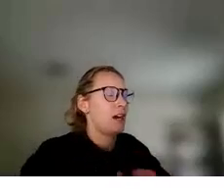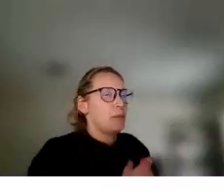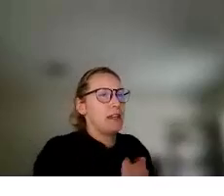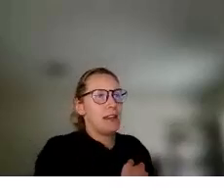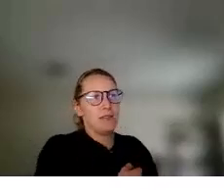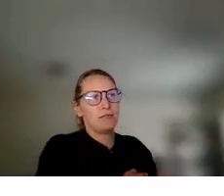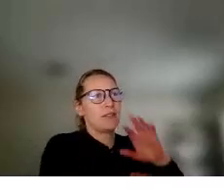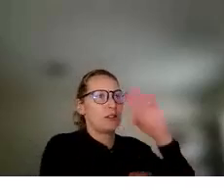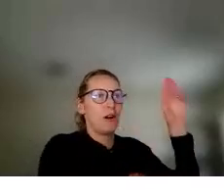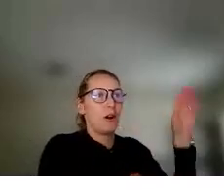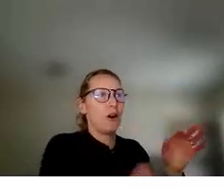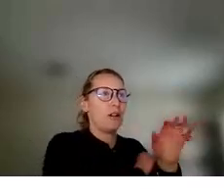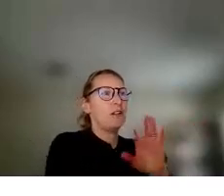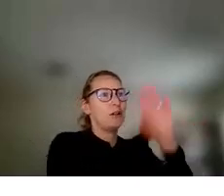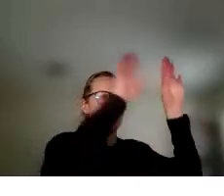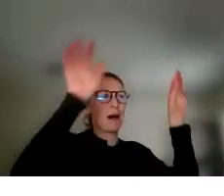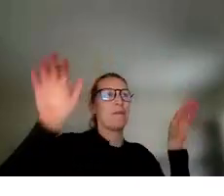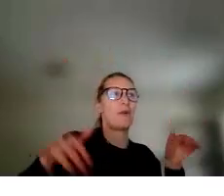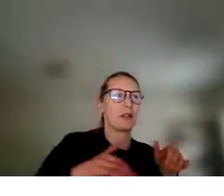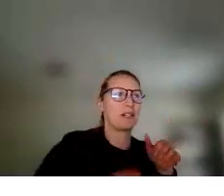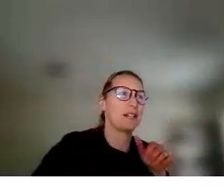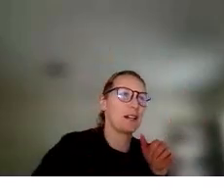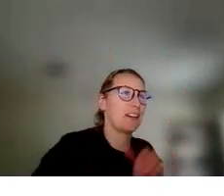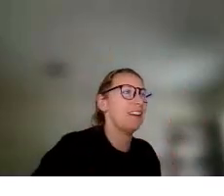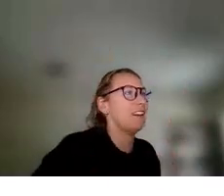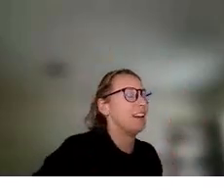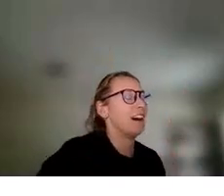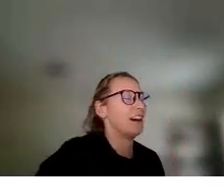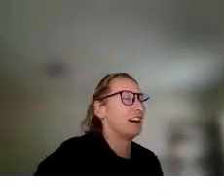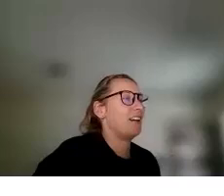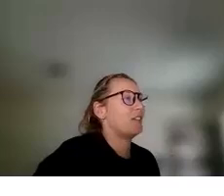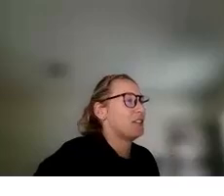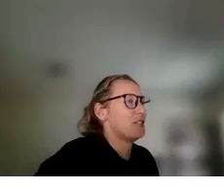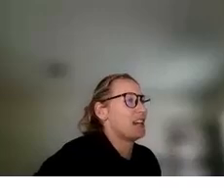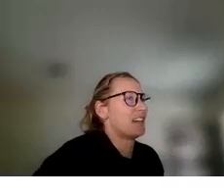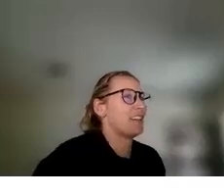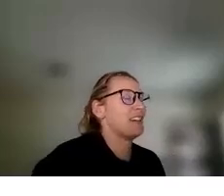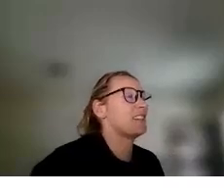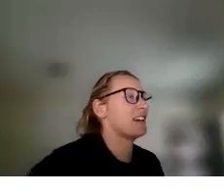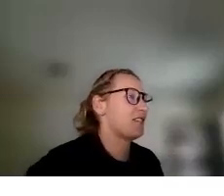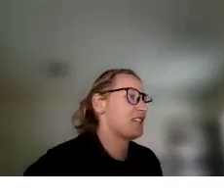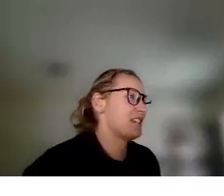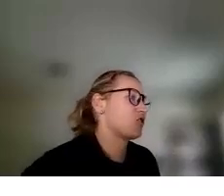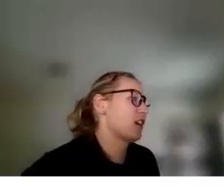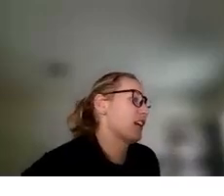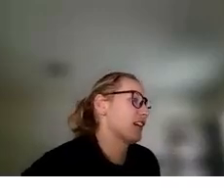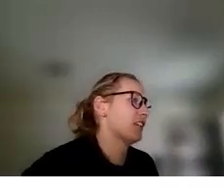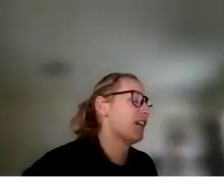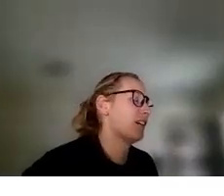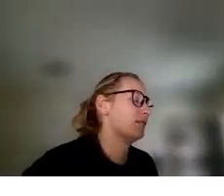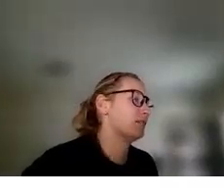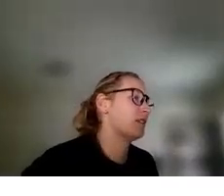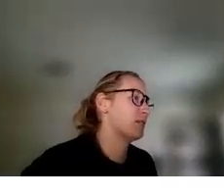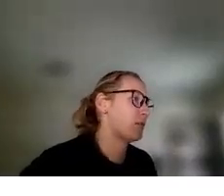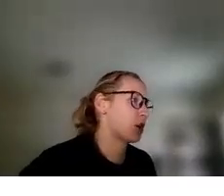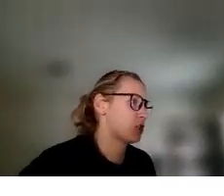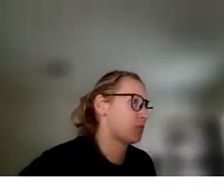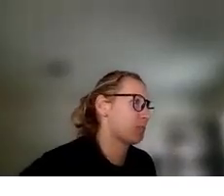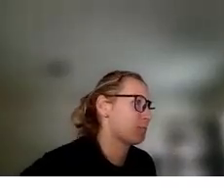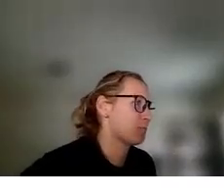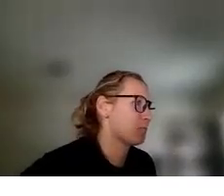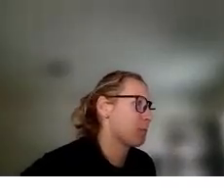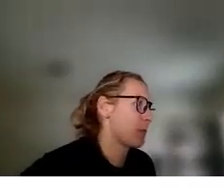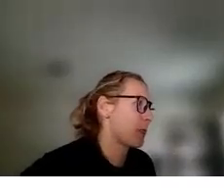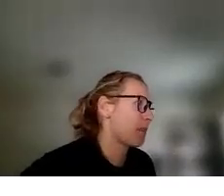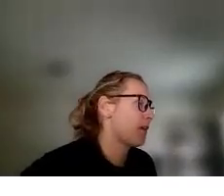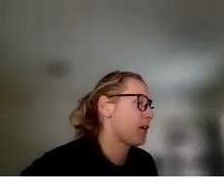bit, and then it'll all become more clear when you take the CFC training in